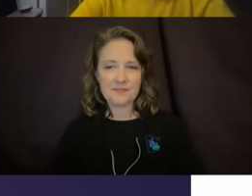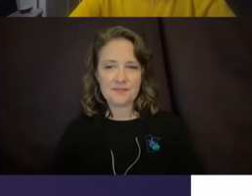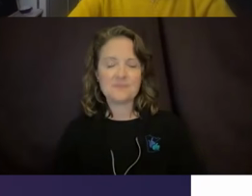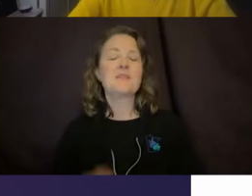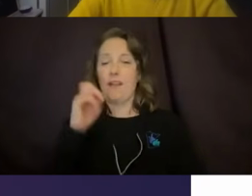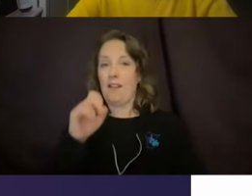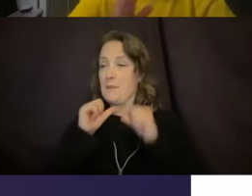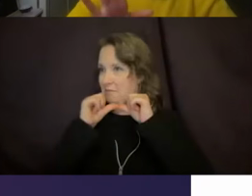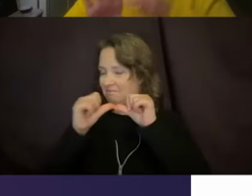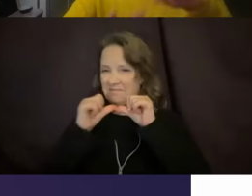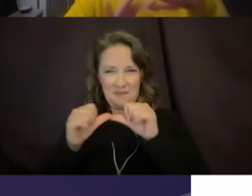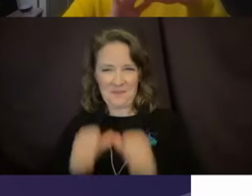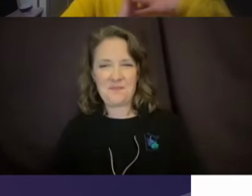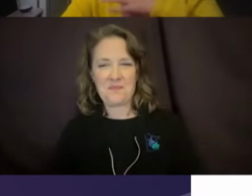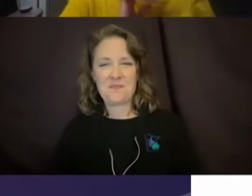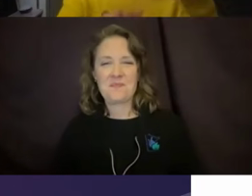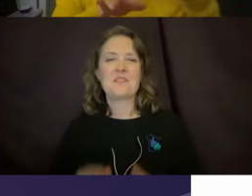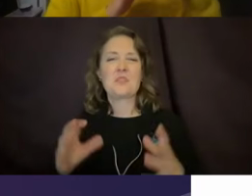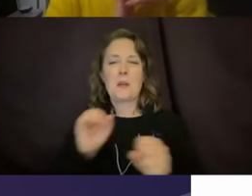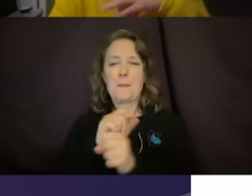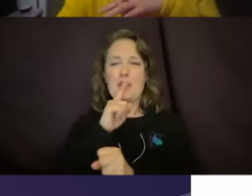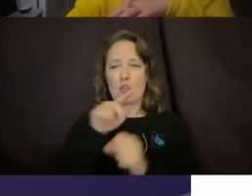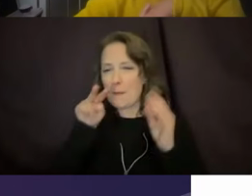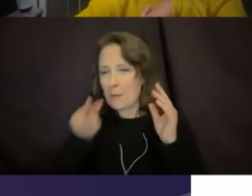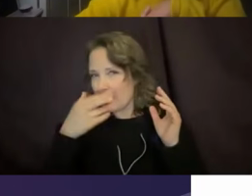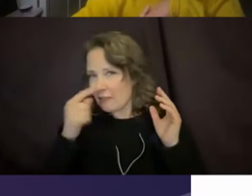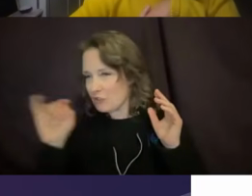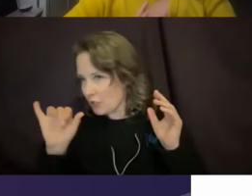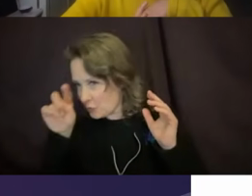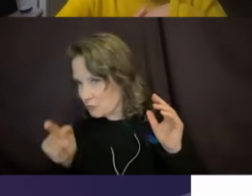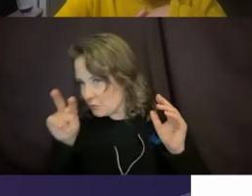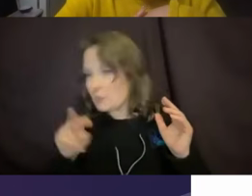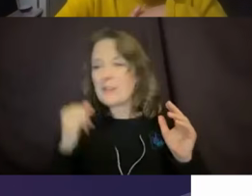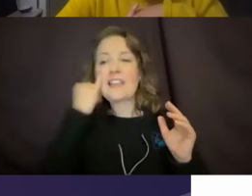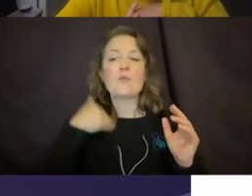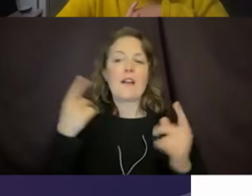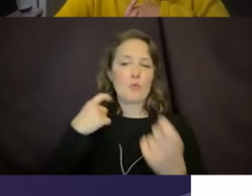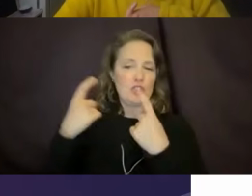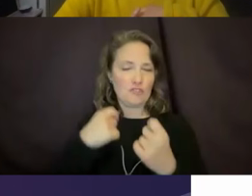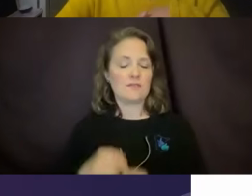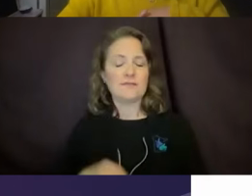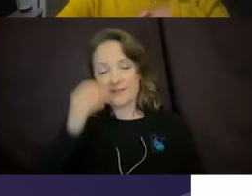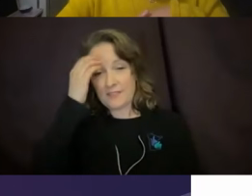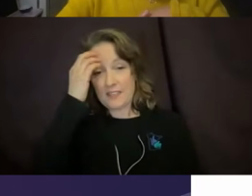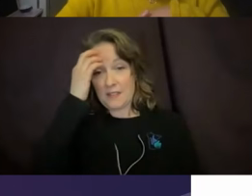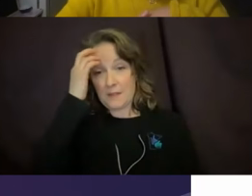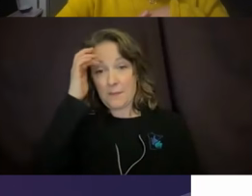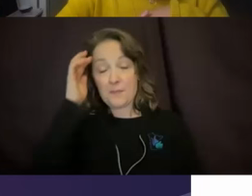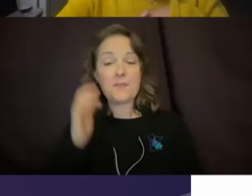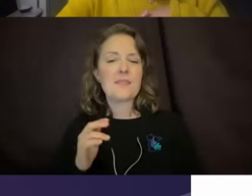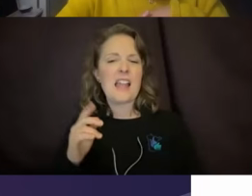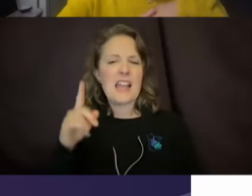through. I just want to make sure I am attending to like the chat and stuff. So if people are having questions, I want to make sure we get to them. And I know that I